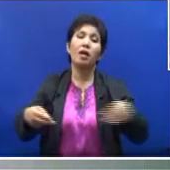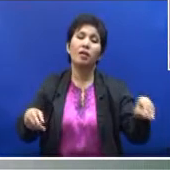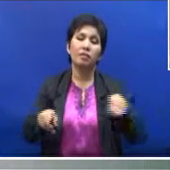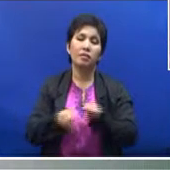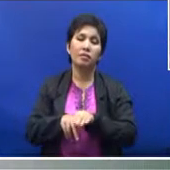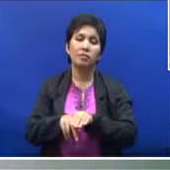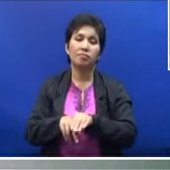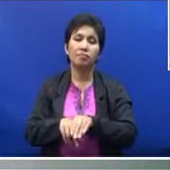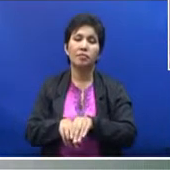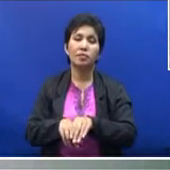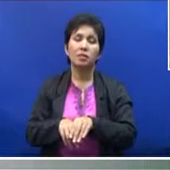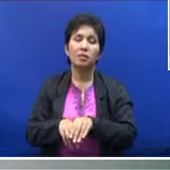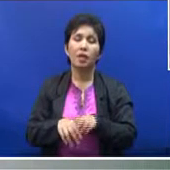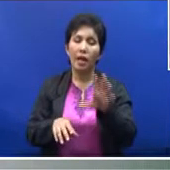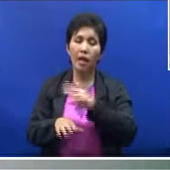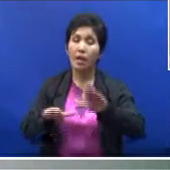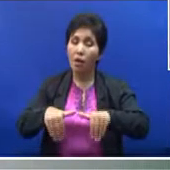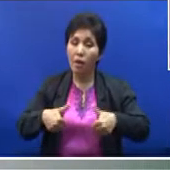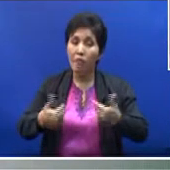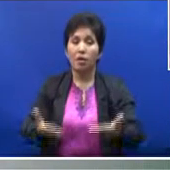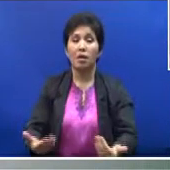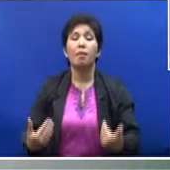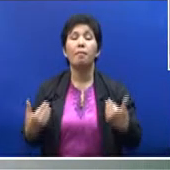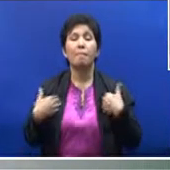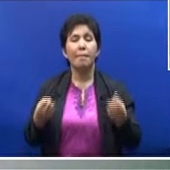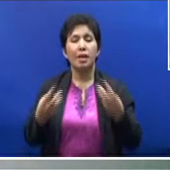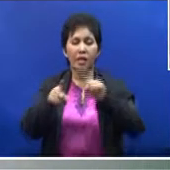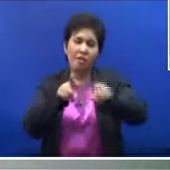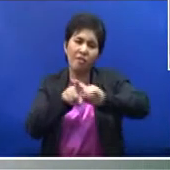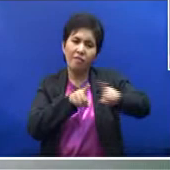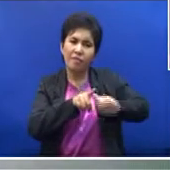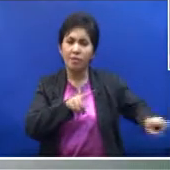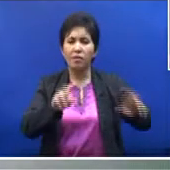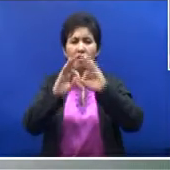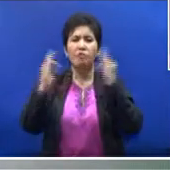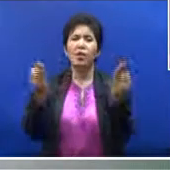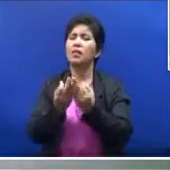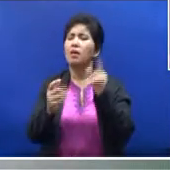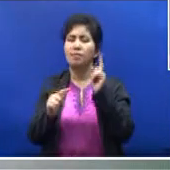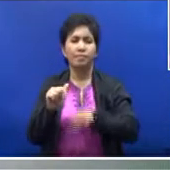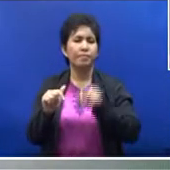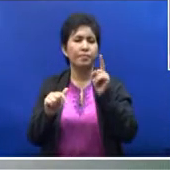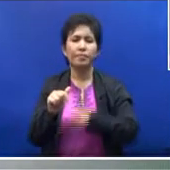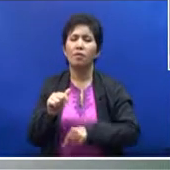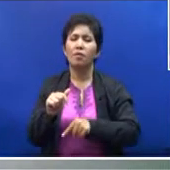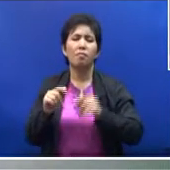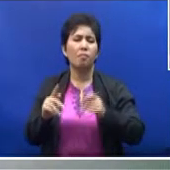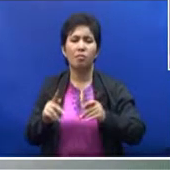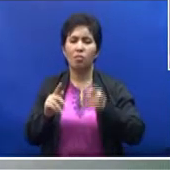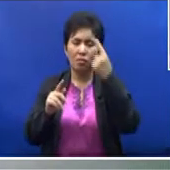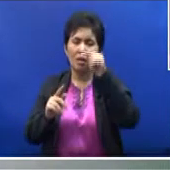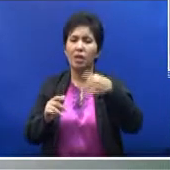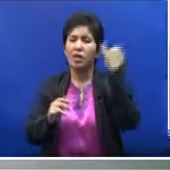economic rights. Okay, and however, there are many variations of the family that may not necessarily conform to this